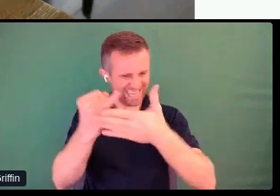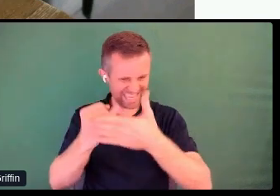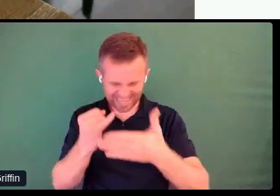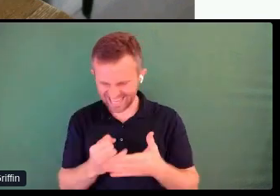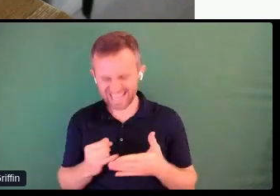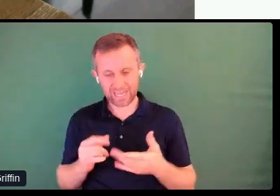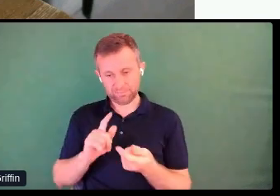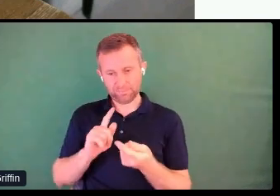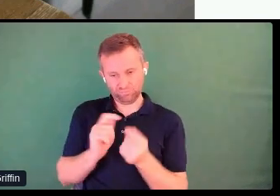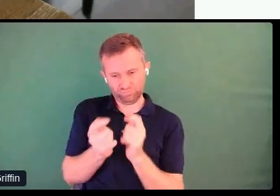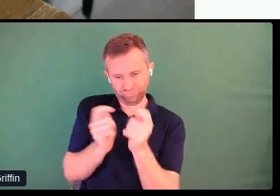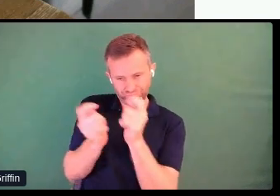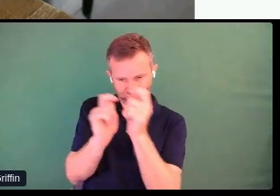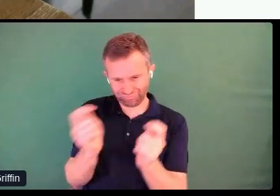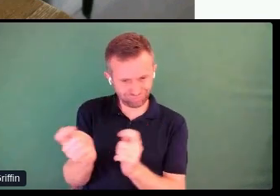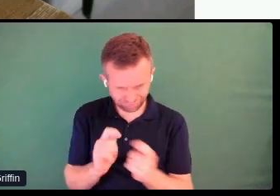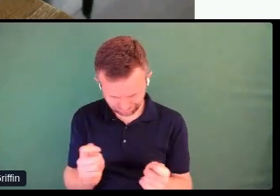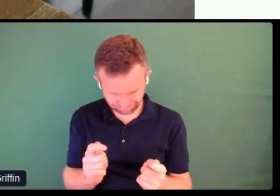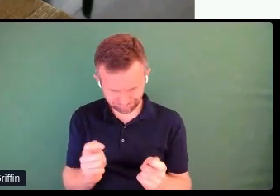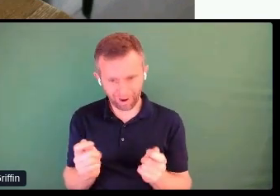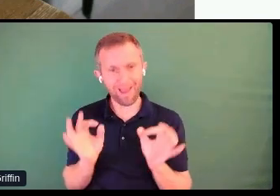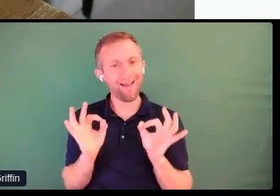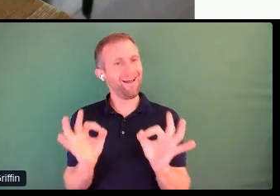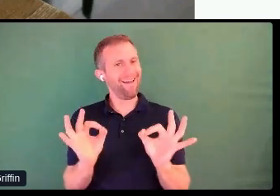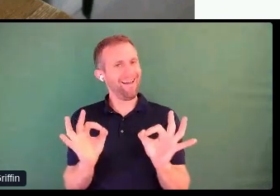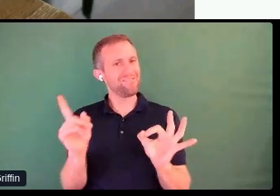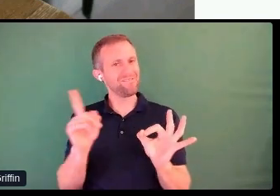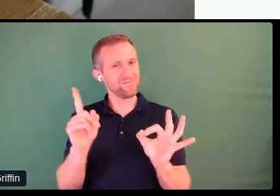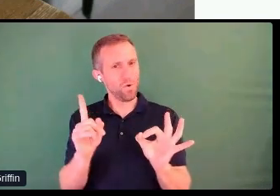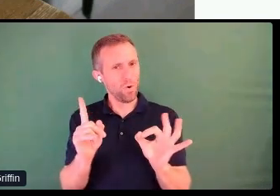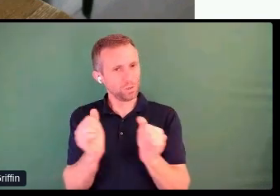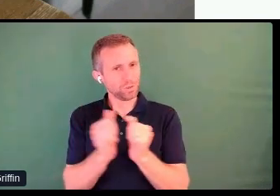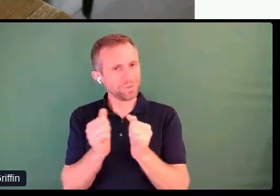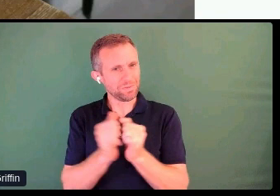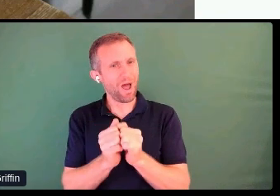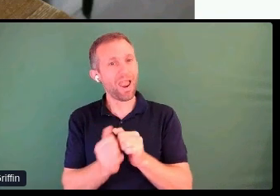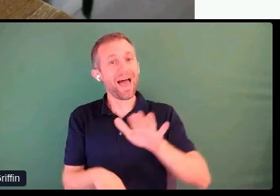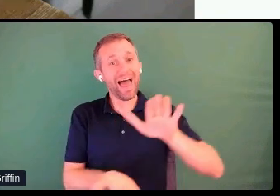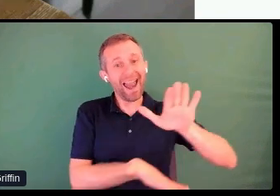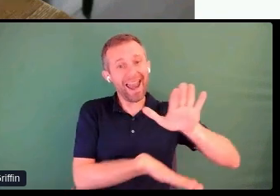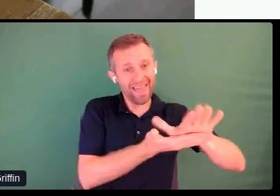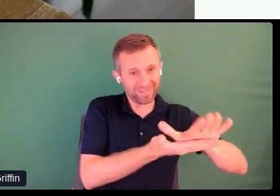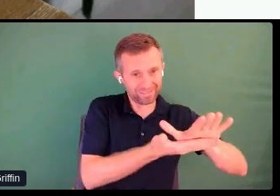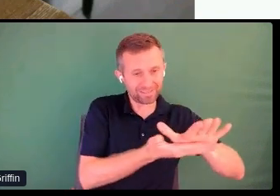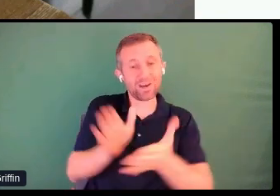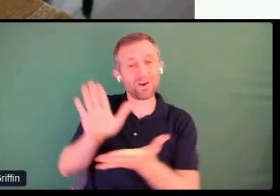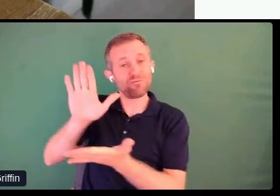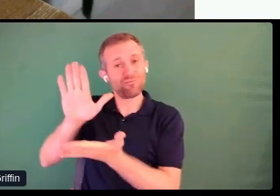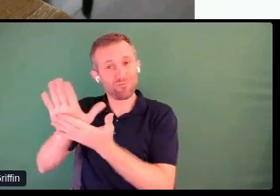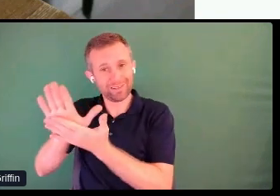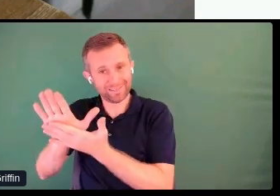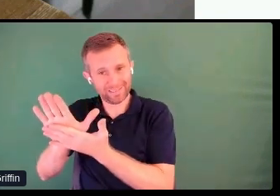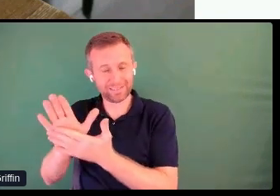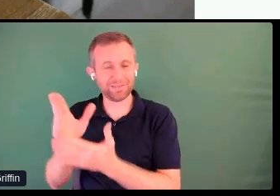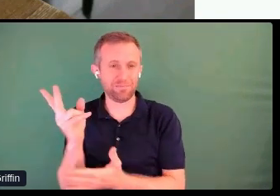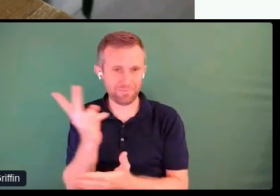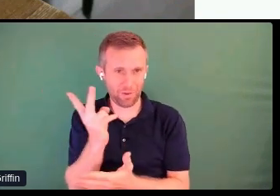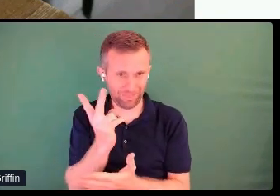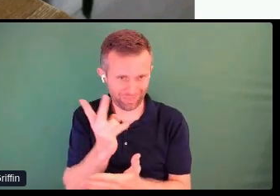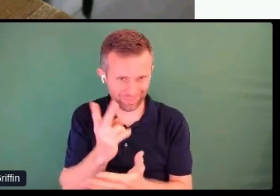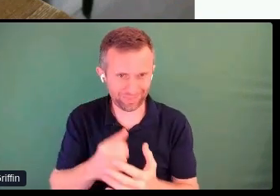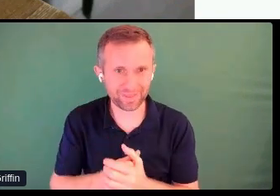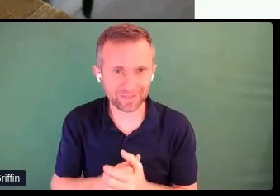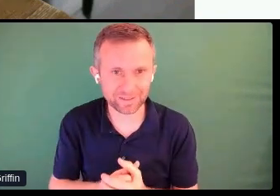with a large, small, or spastic hand, all can be accommodated. A simple first prototype proved to be